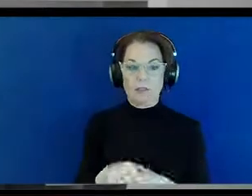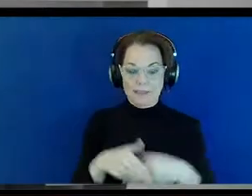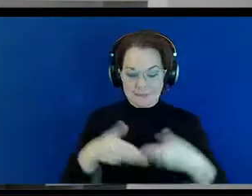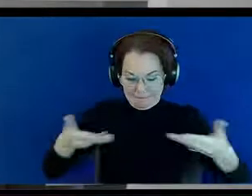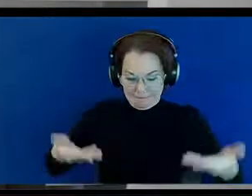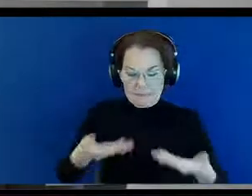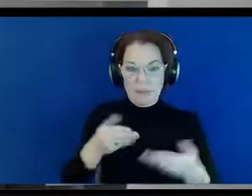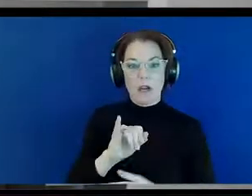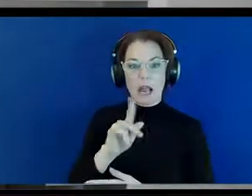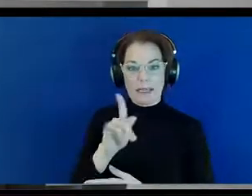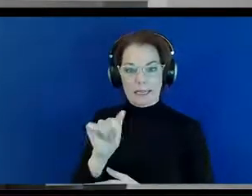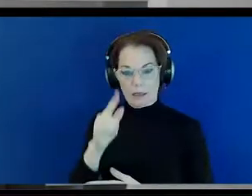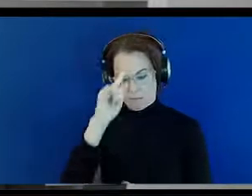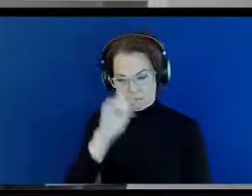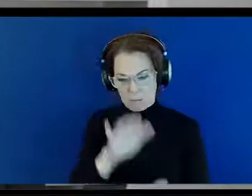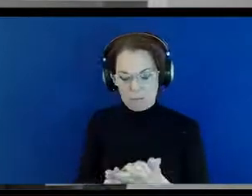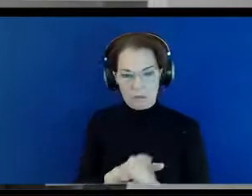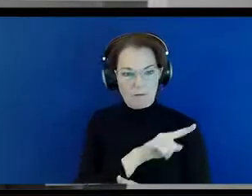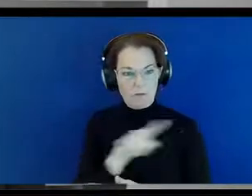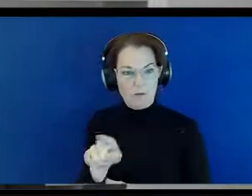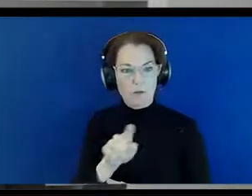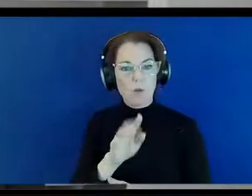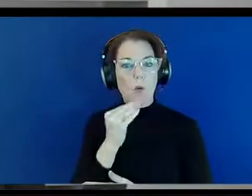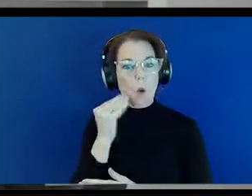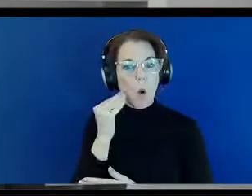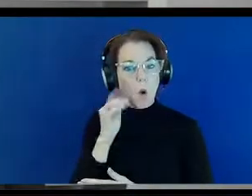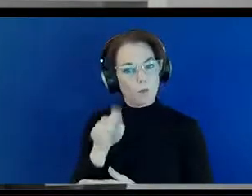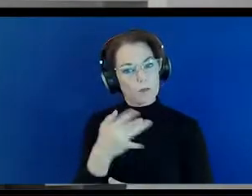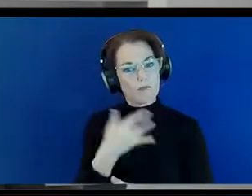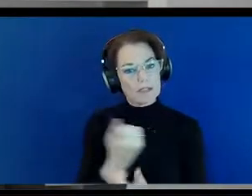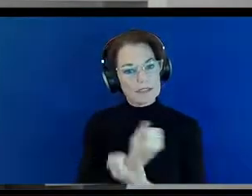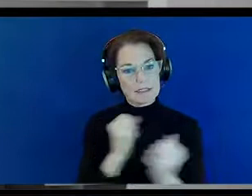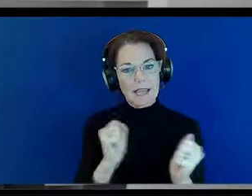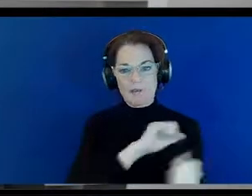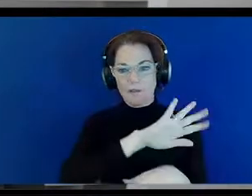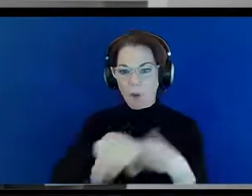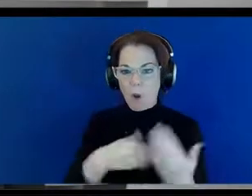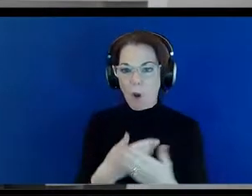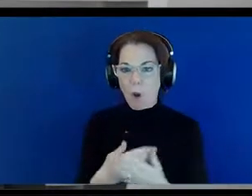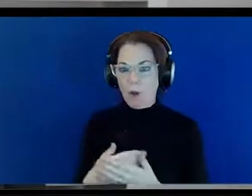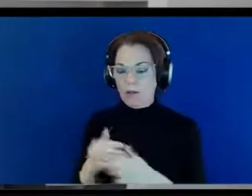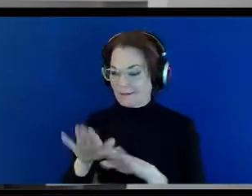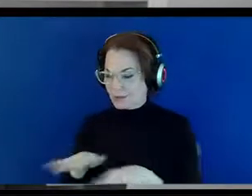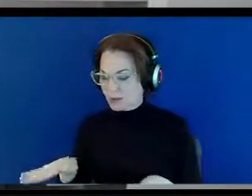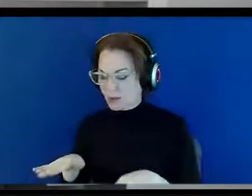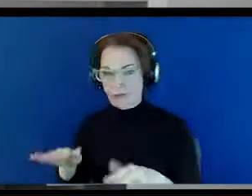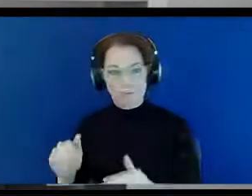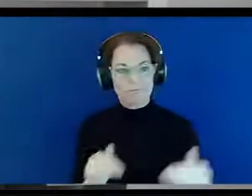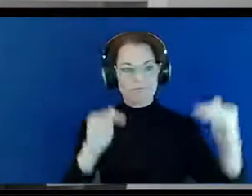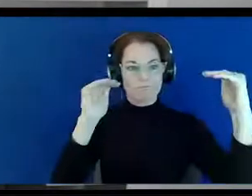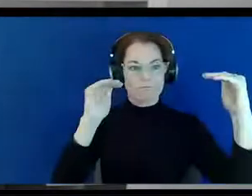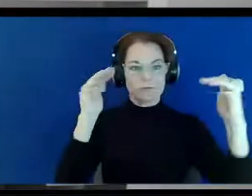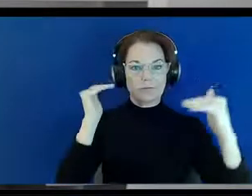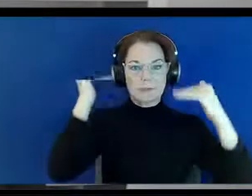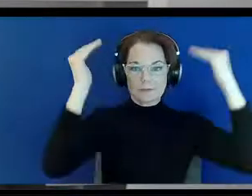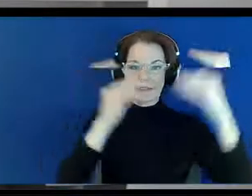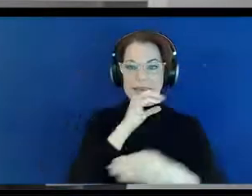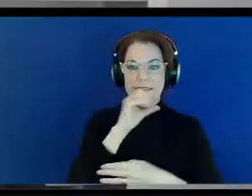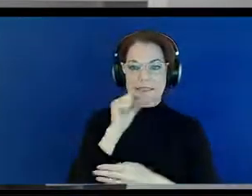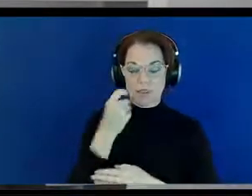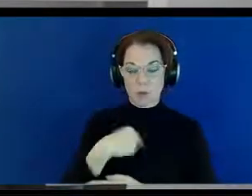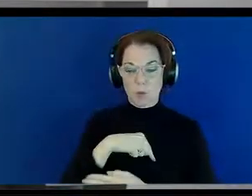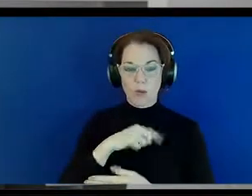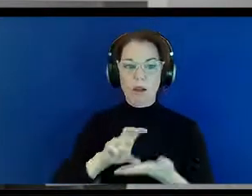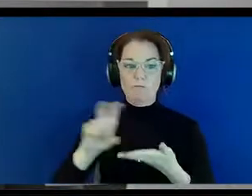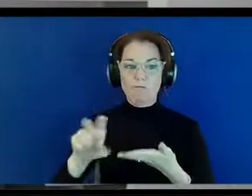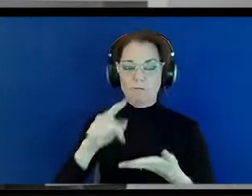feel safe at home, from children to seniors and everyone in between. We're investing in research, innovation,